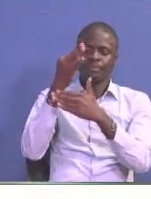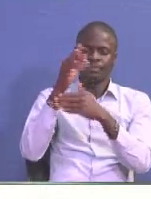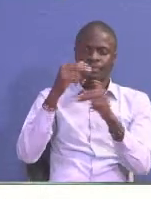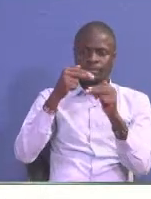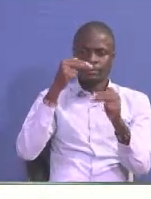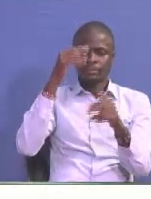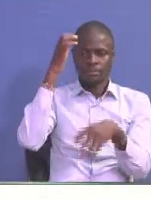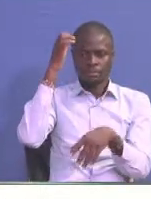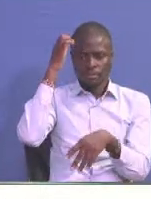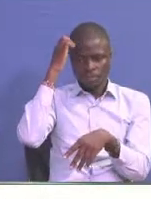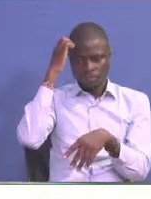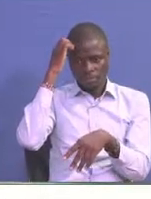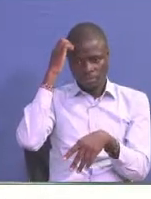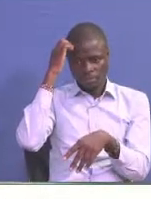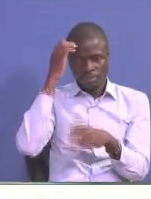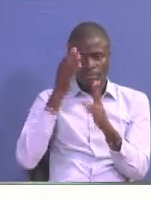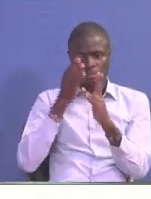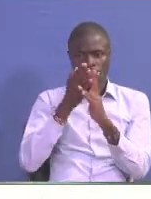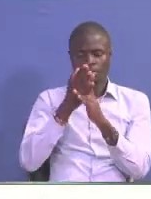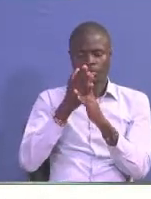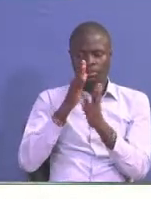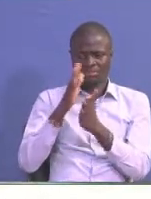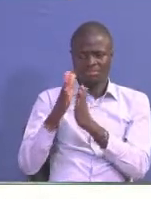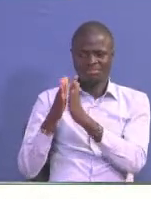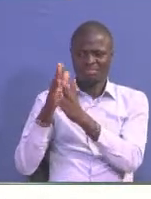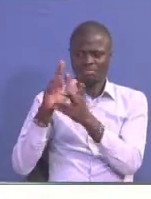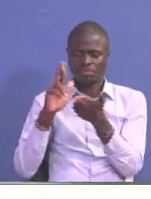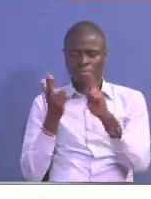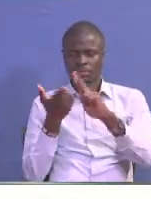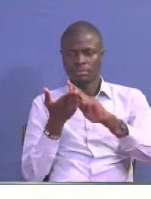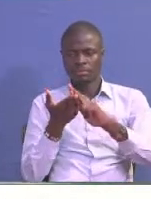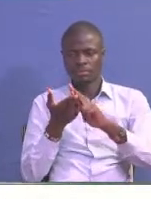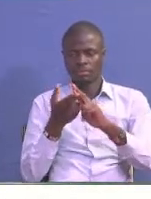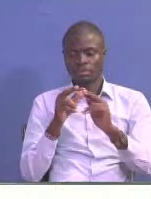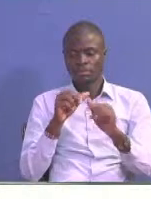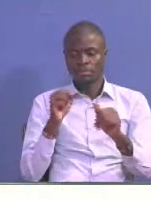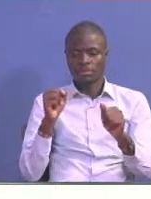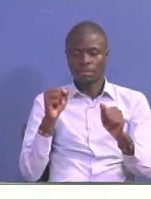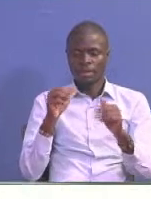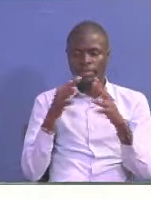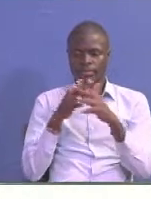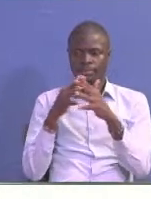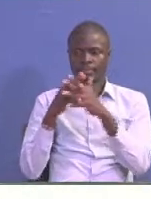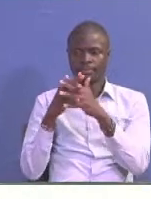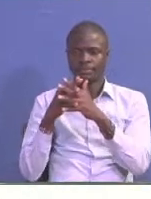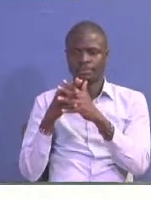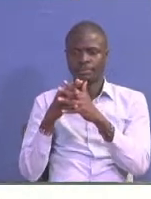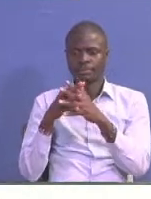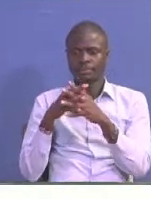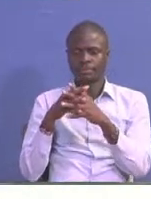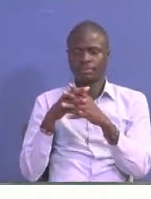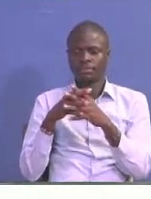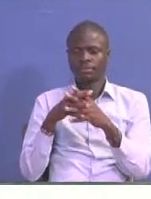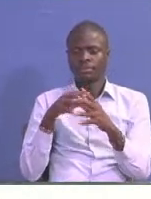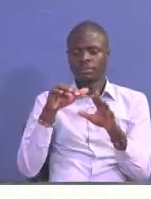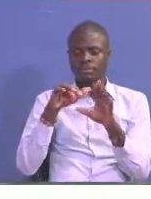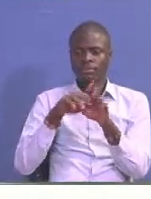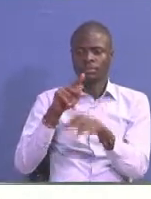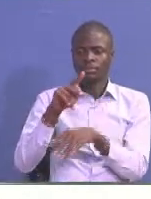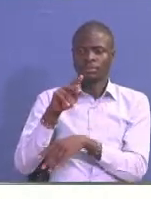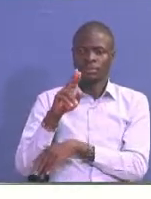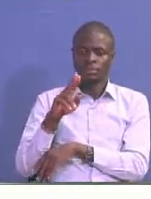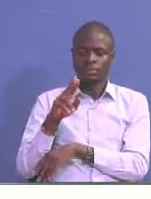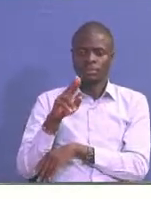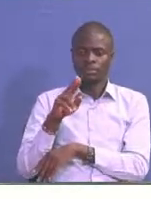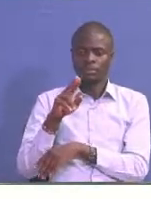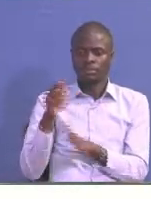Higher Education through Strategic Reforms and Stakeholder Engagement at Kenyatta University